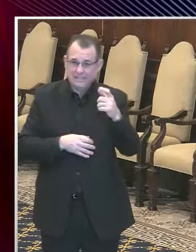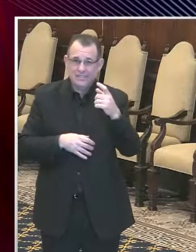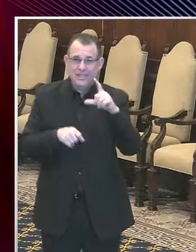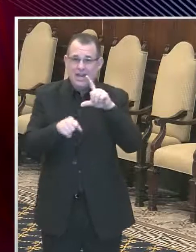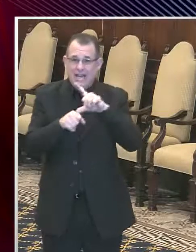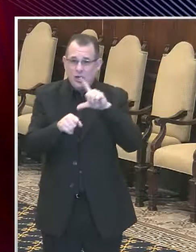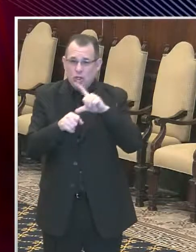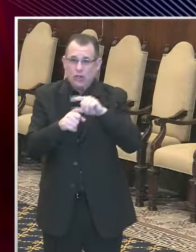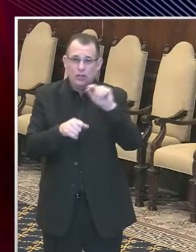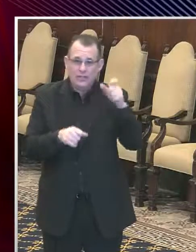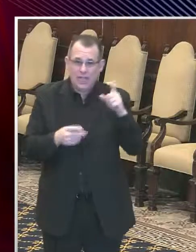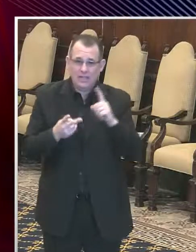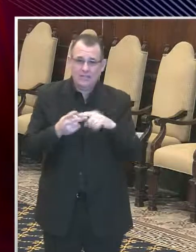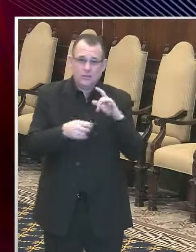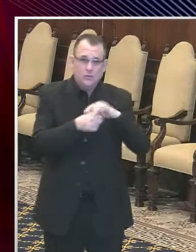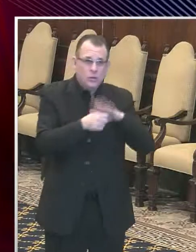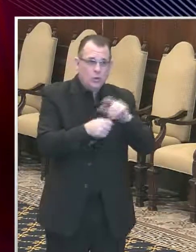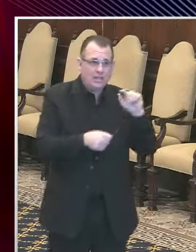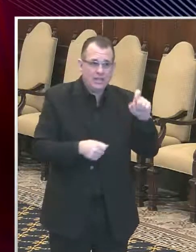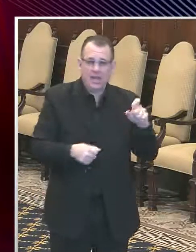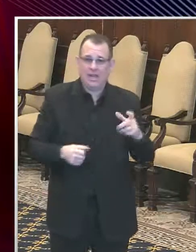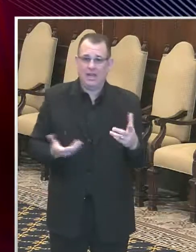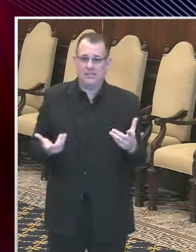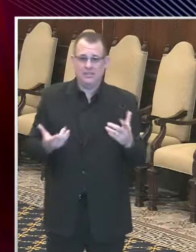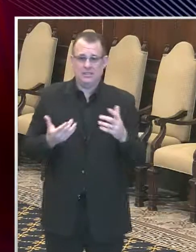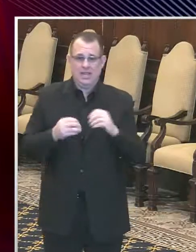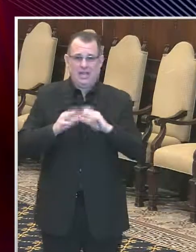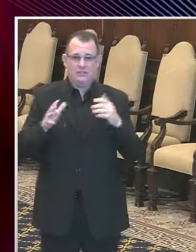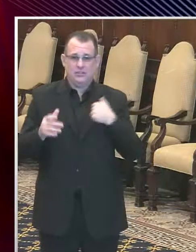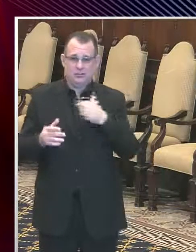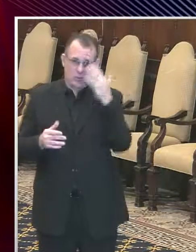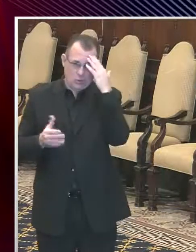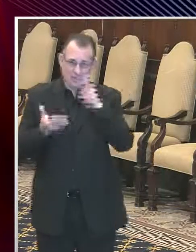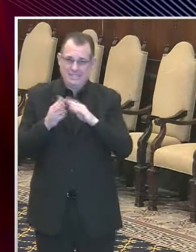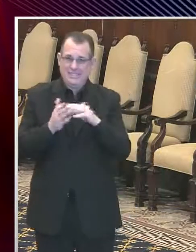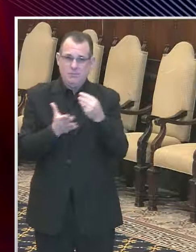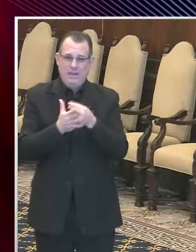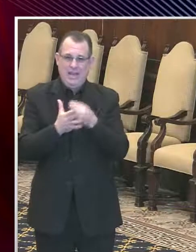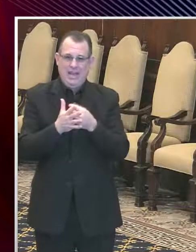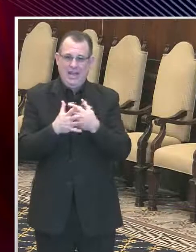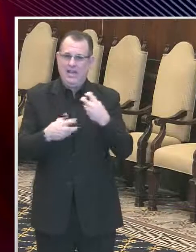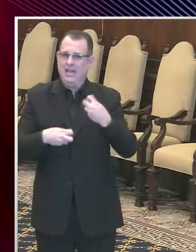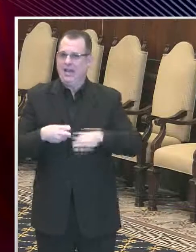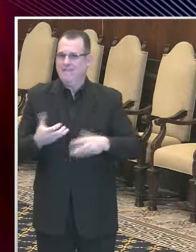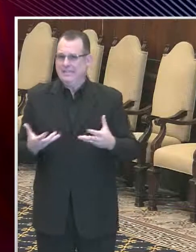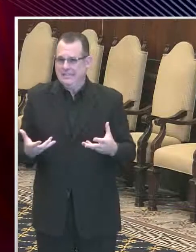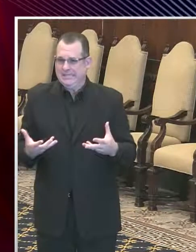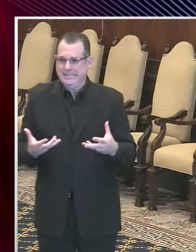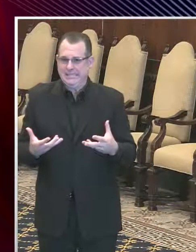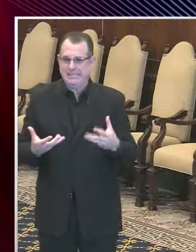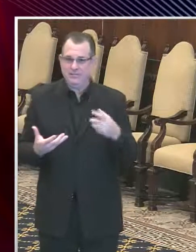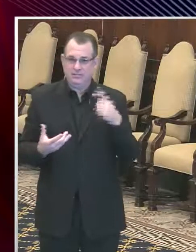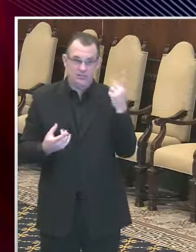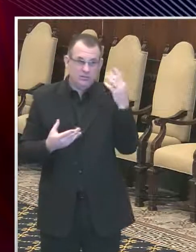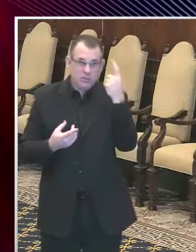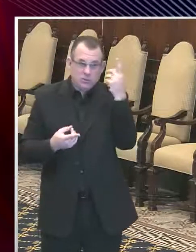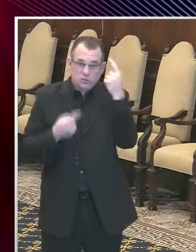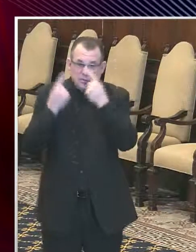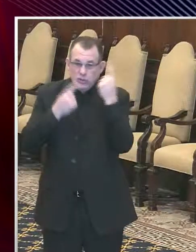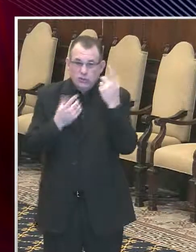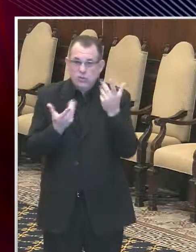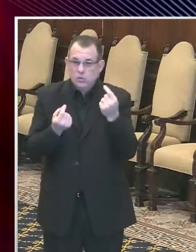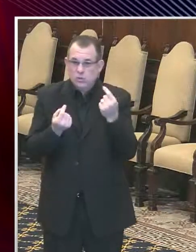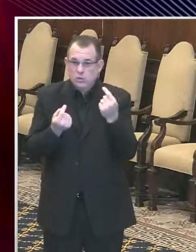tax. And I know obviously the city's finances are also in a tough spot. Yeah. Is it something you would consider? Well, the problem is the liquor by the drink tax goes to